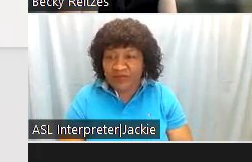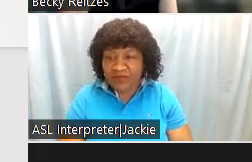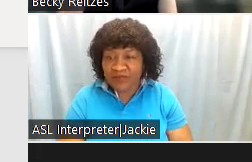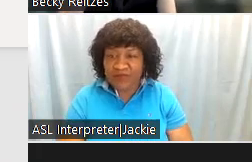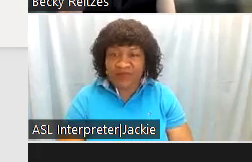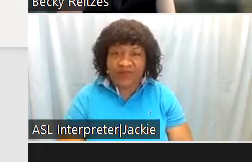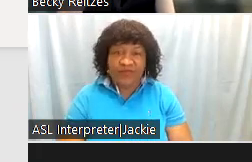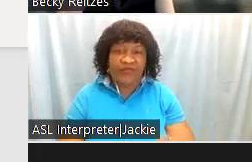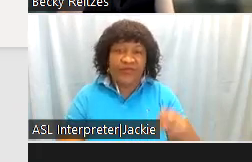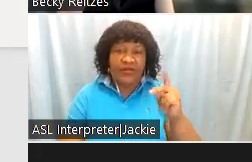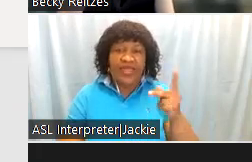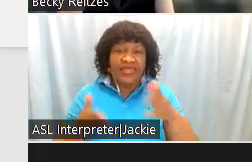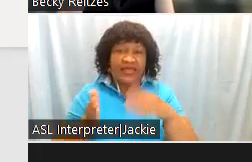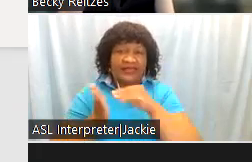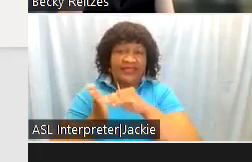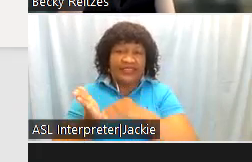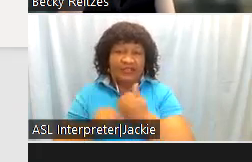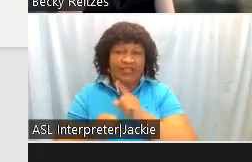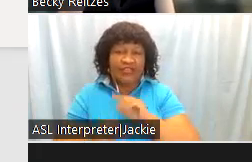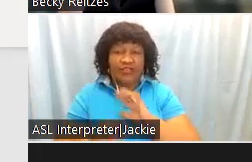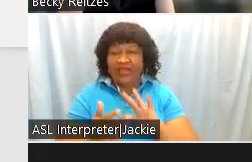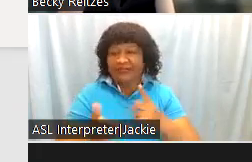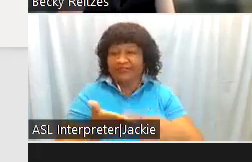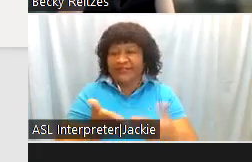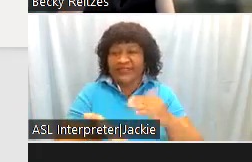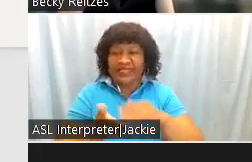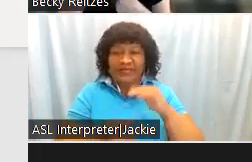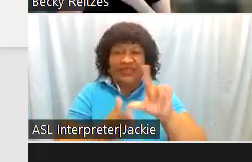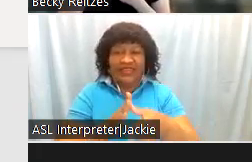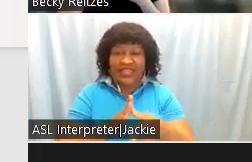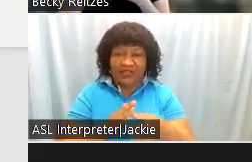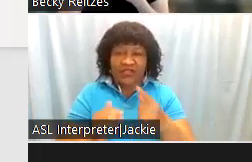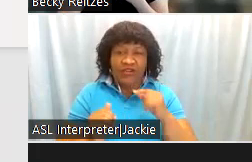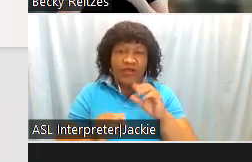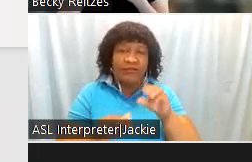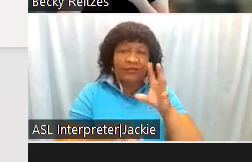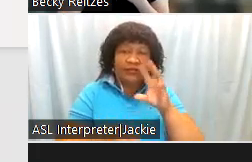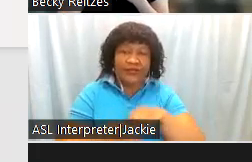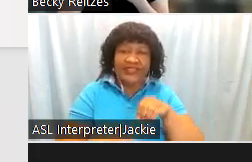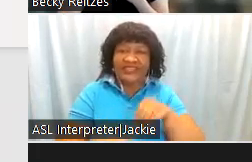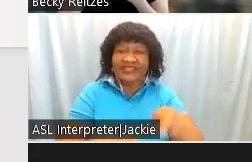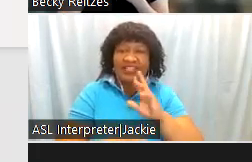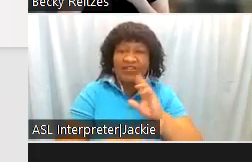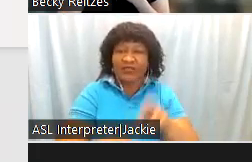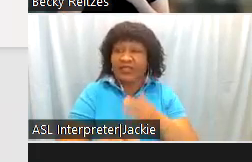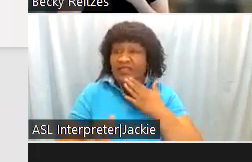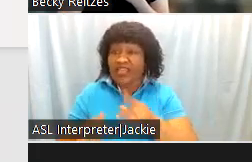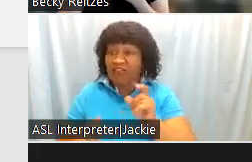All right, I just want to take notes and make sure that I get back to you about that, or I put it in the response. Awesome, thank you for asking.